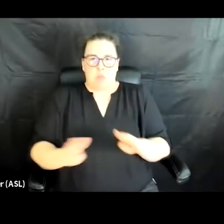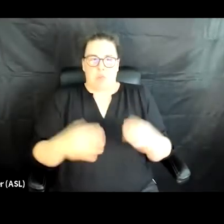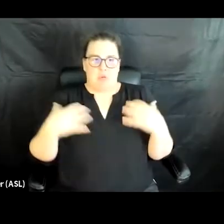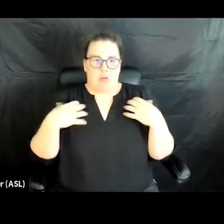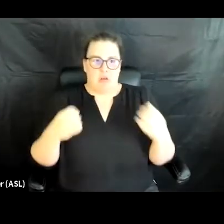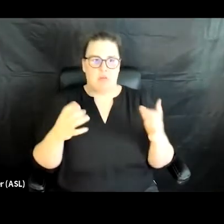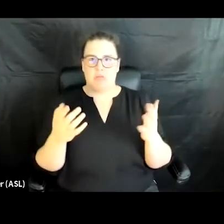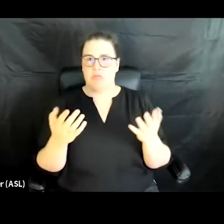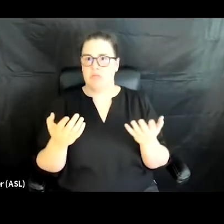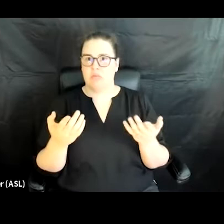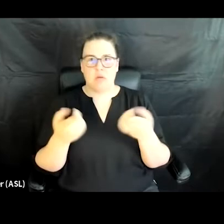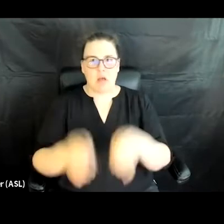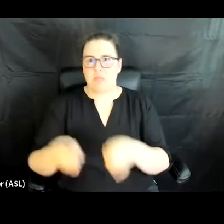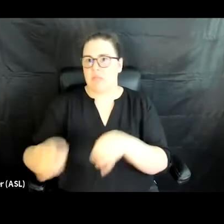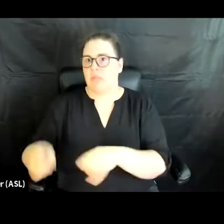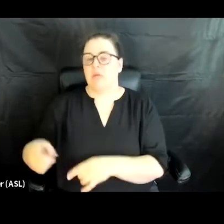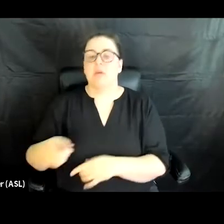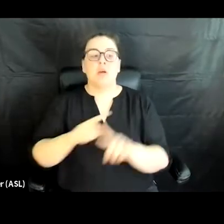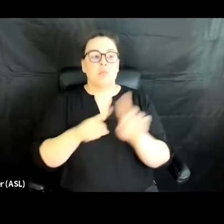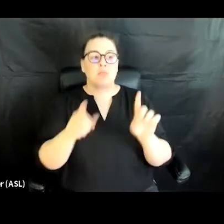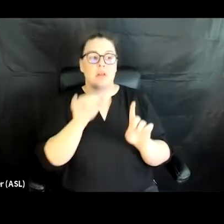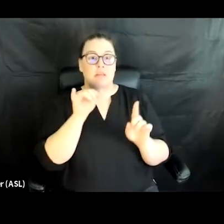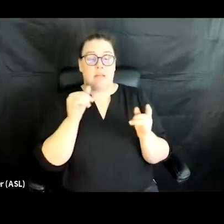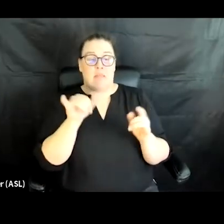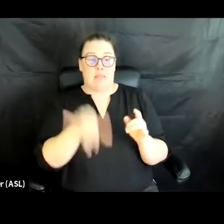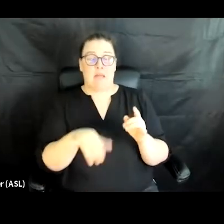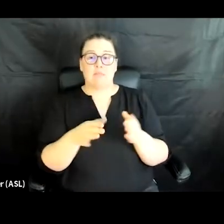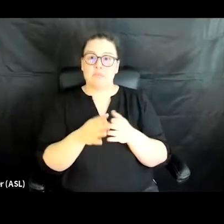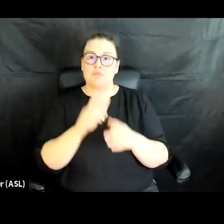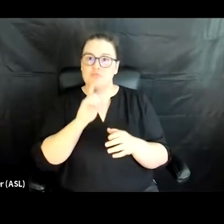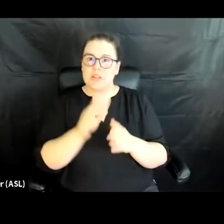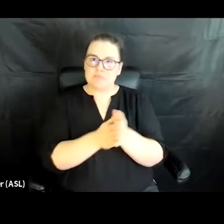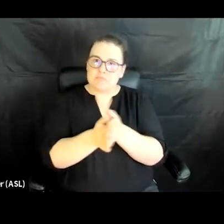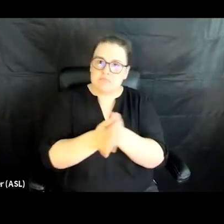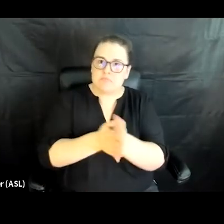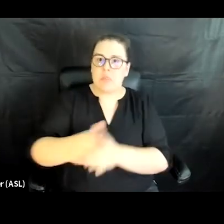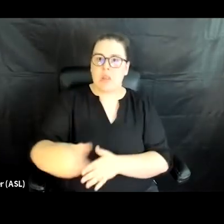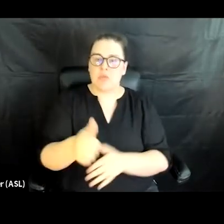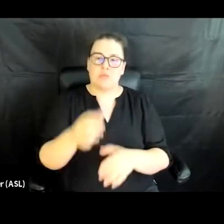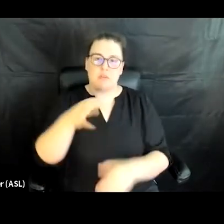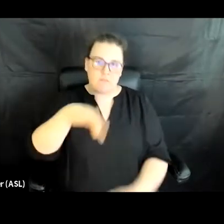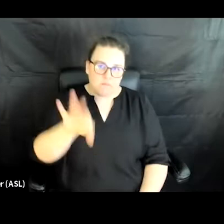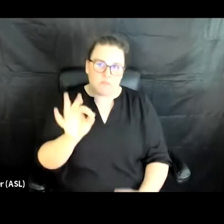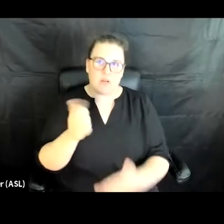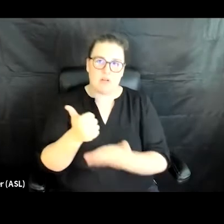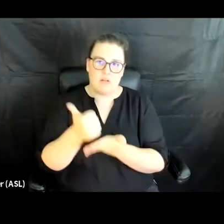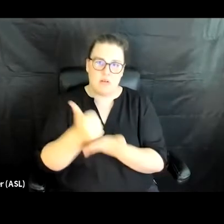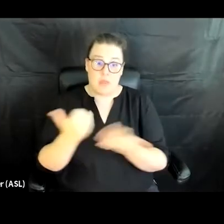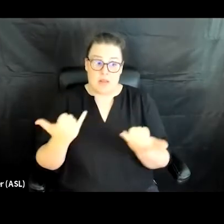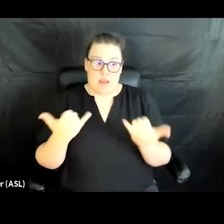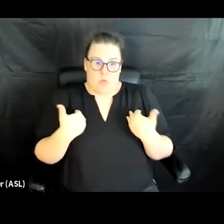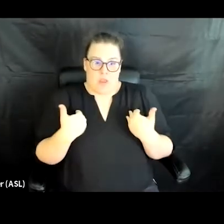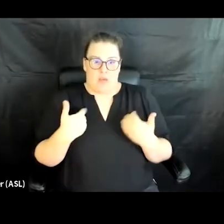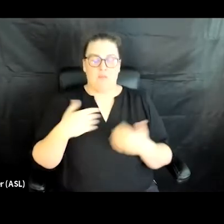And but it has prompted many others to seek help, right? And so now we have COVID protocols all across